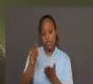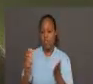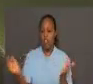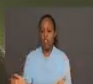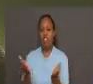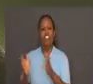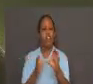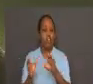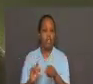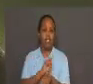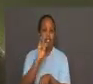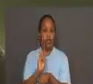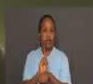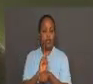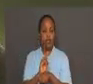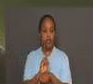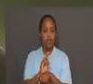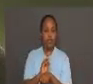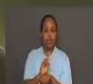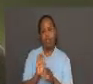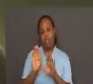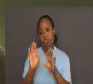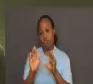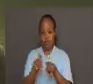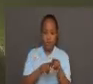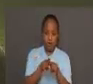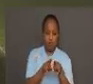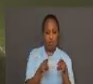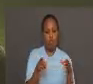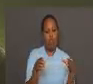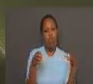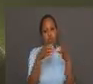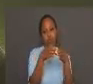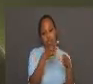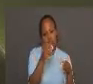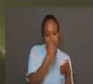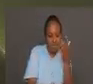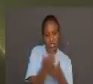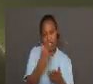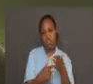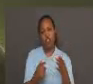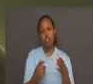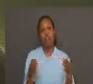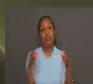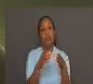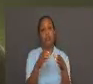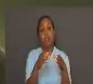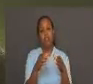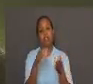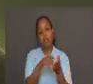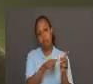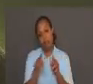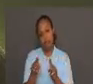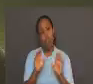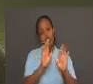Democracy encourages citizens to form interest groups and discussion groups